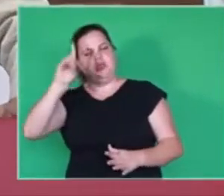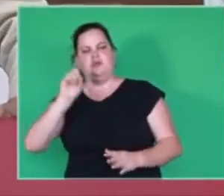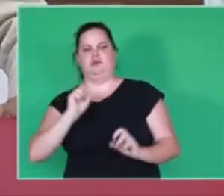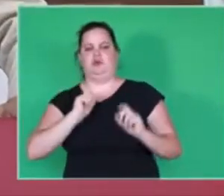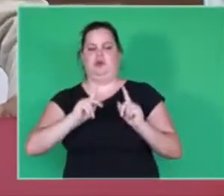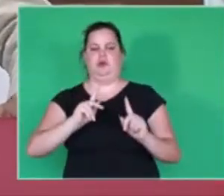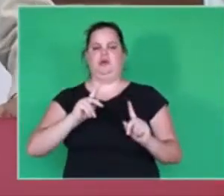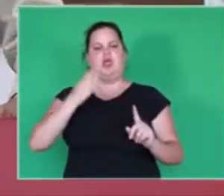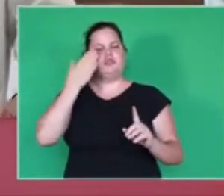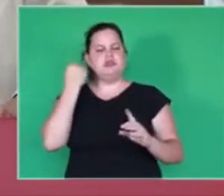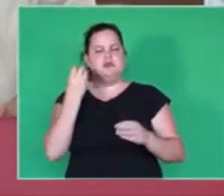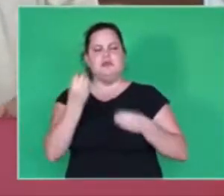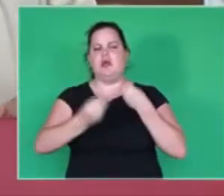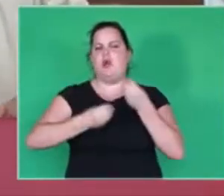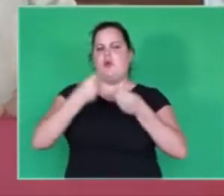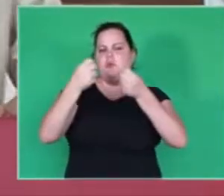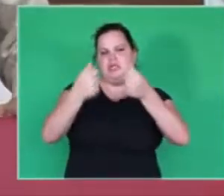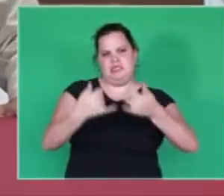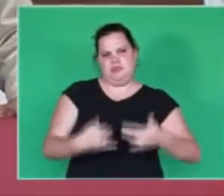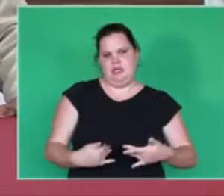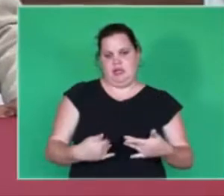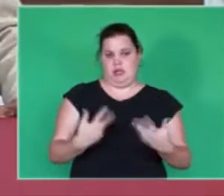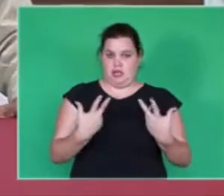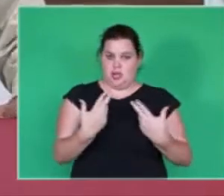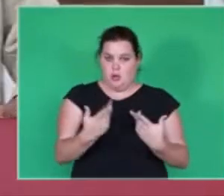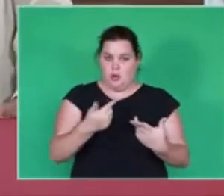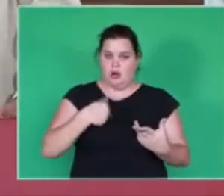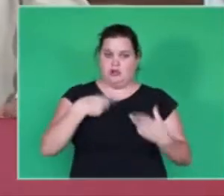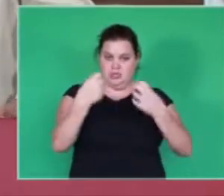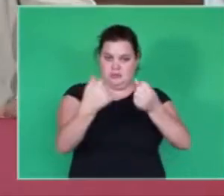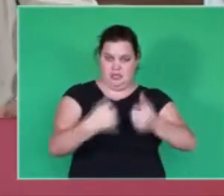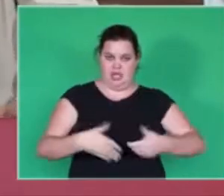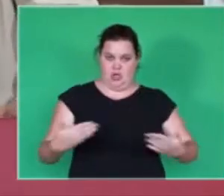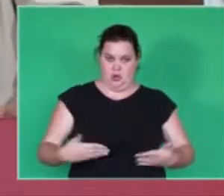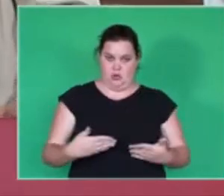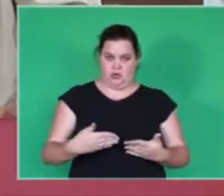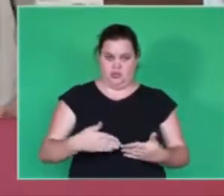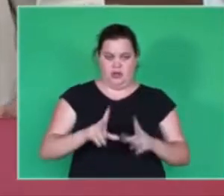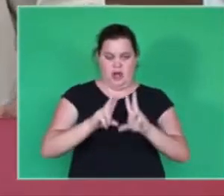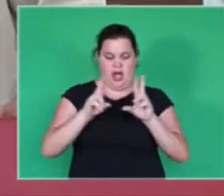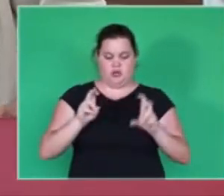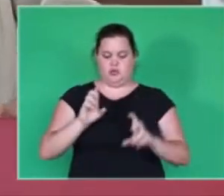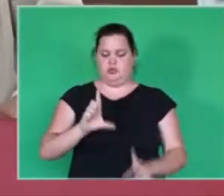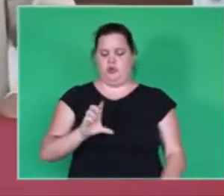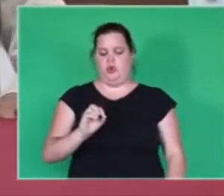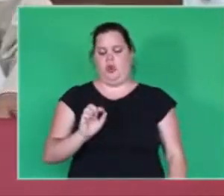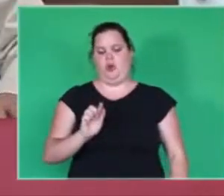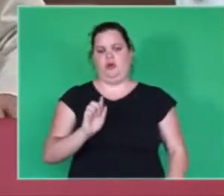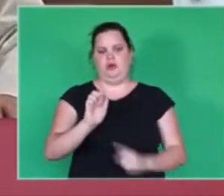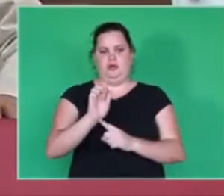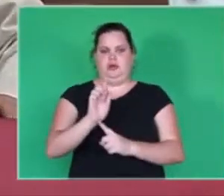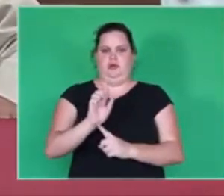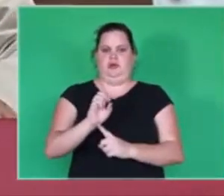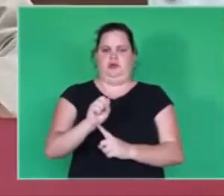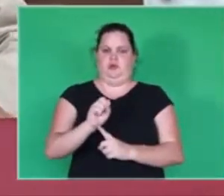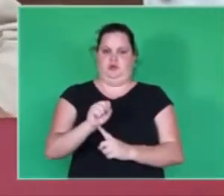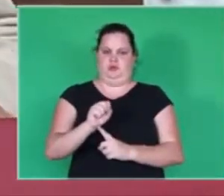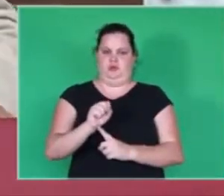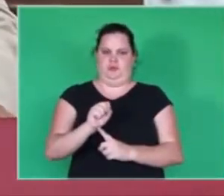This is the understanding I brought in this morning about logos. It was a human understanding,